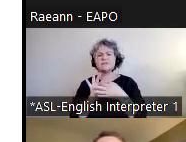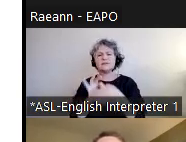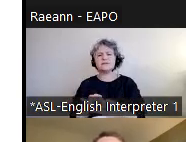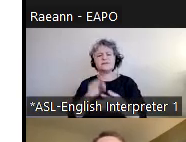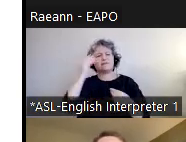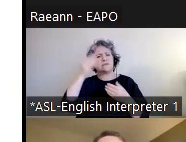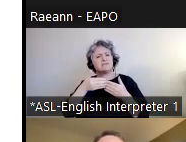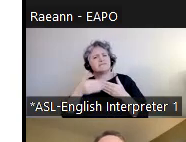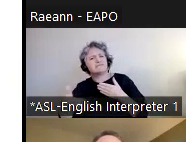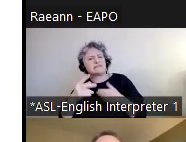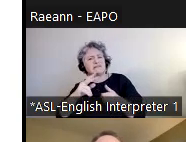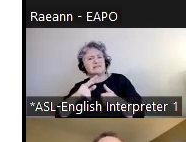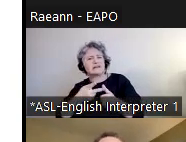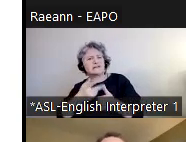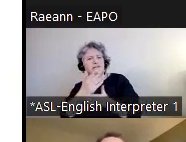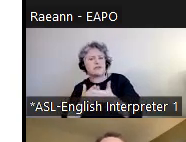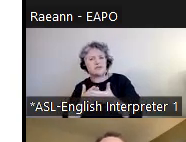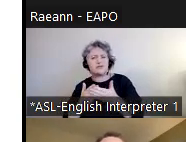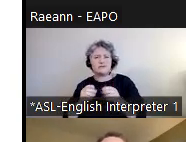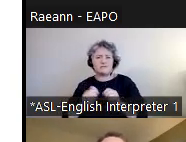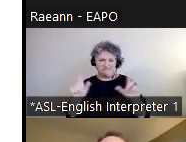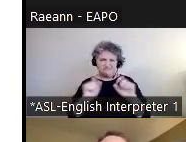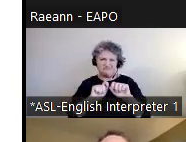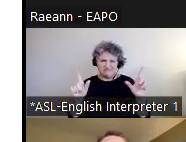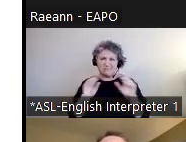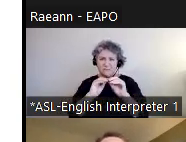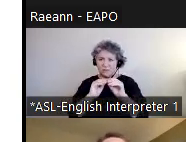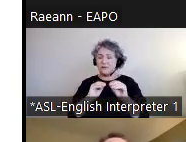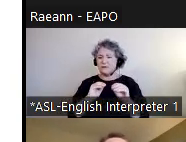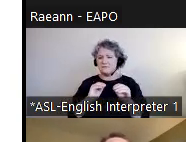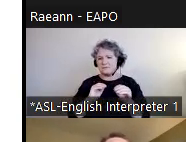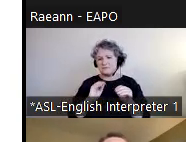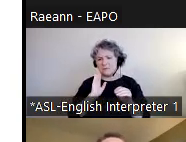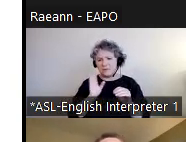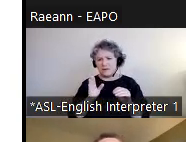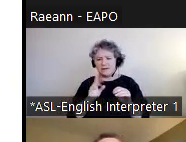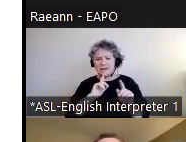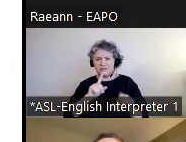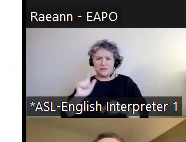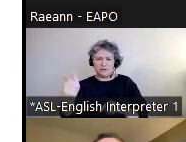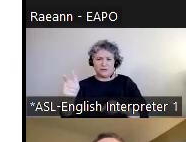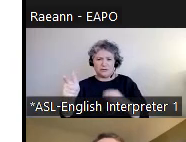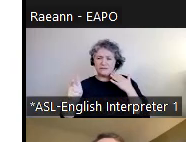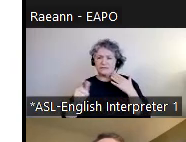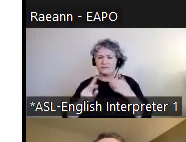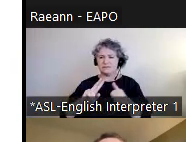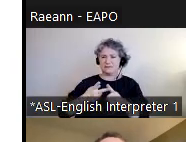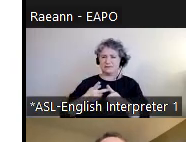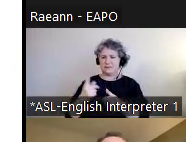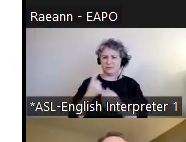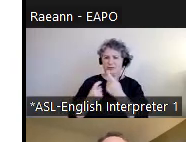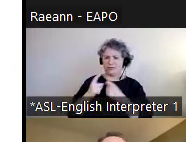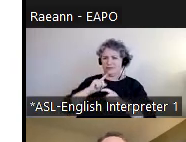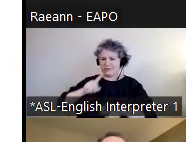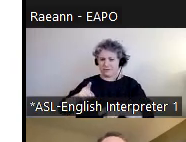in the second half. So we'll get to those in the second Q&A. So this is a straightforward but important